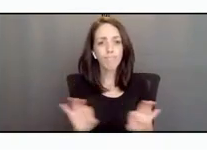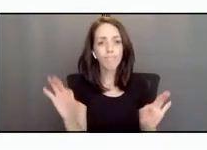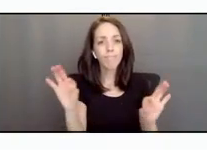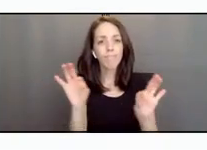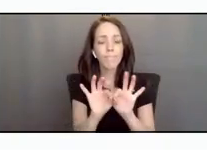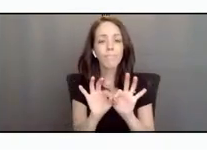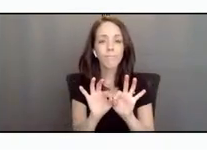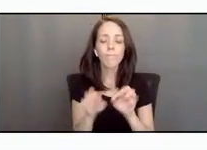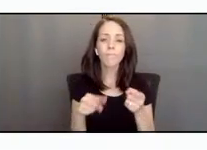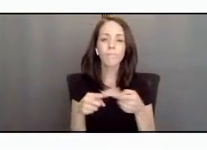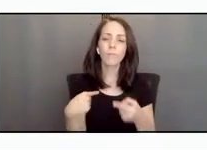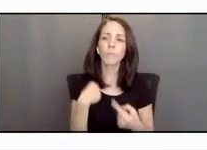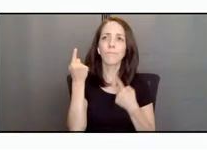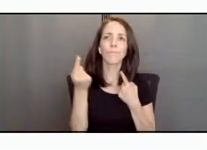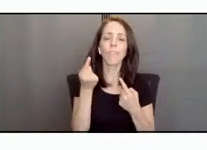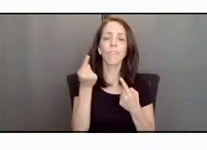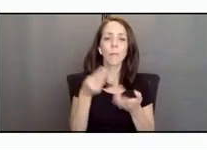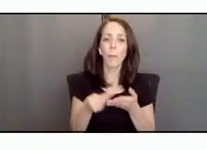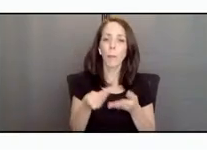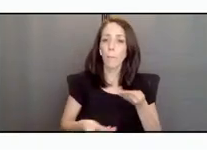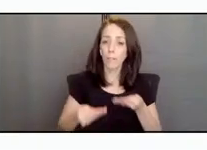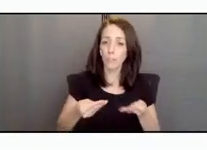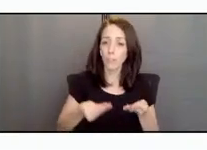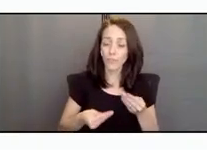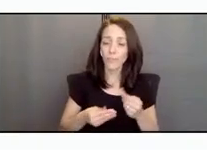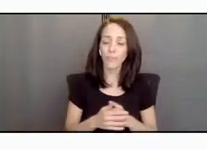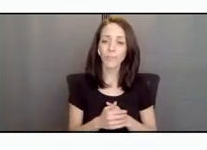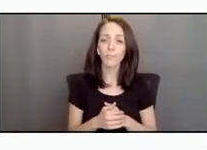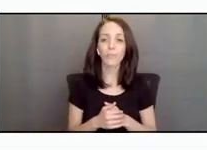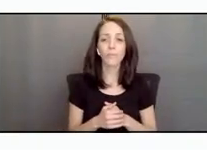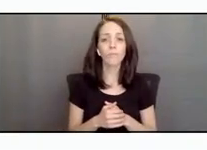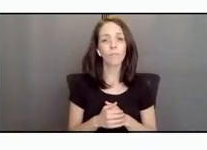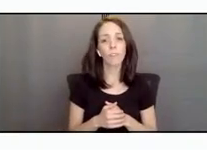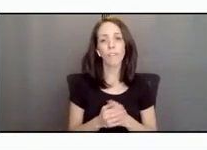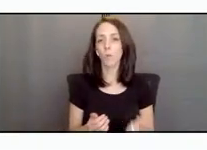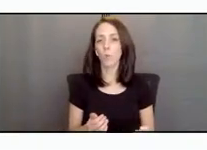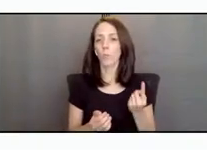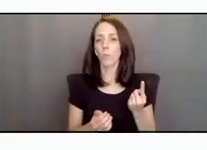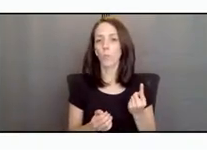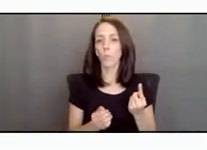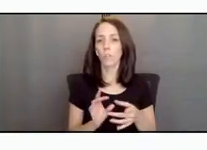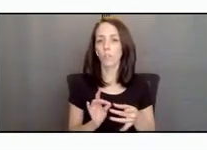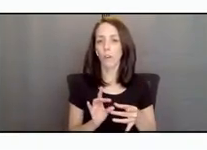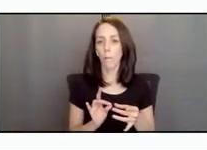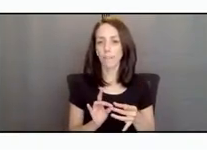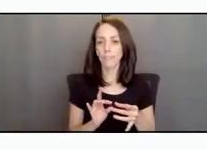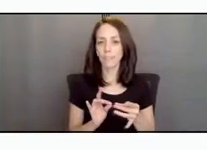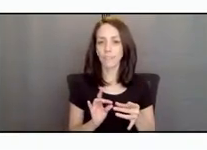fee book. That said, there is one comment from Ms. Chamberlain.